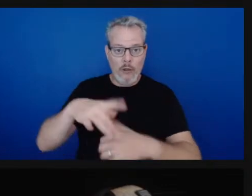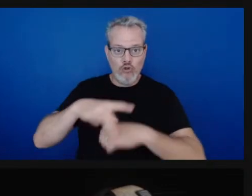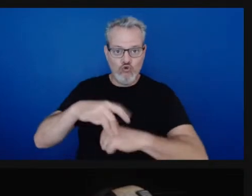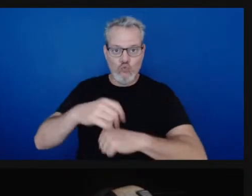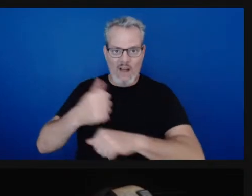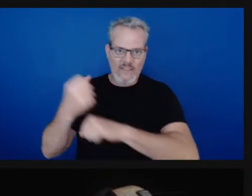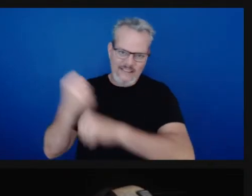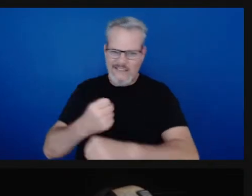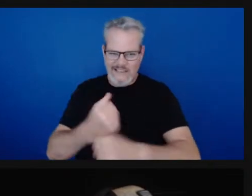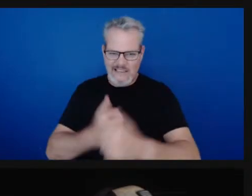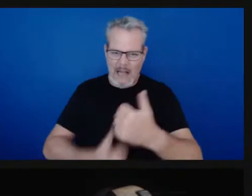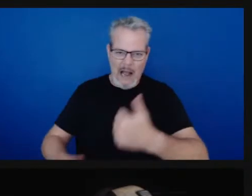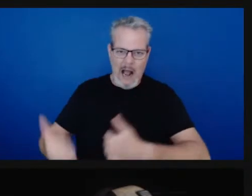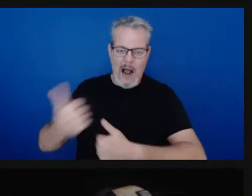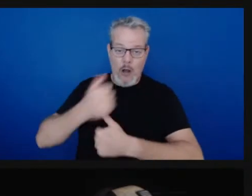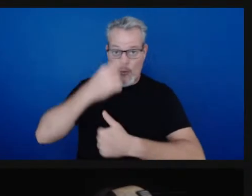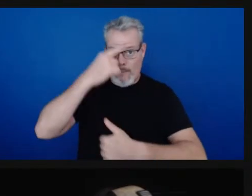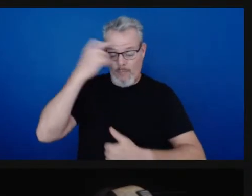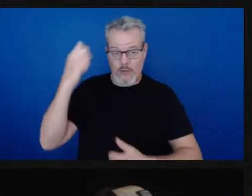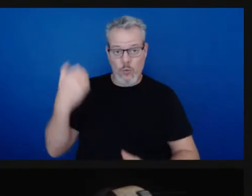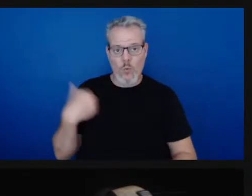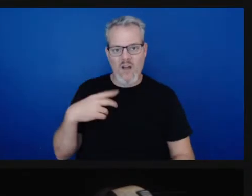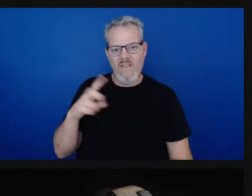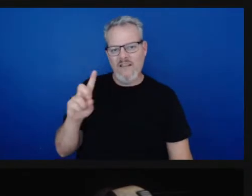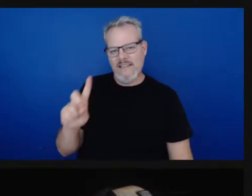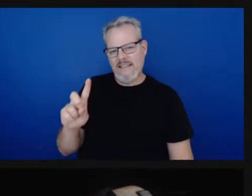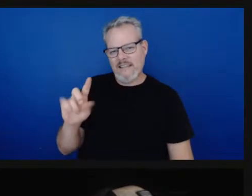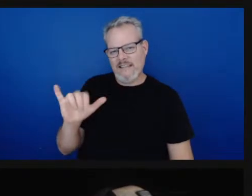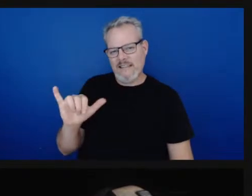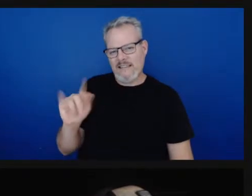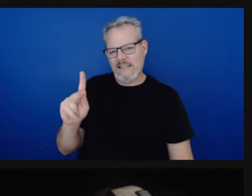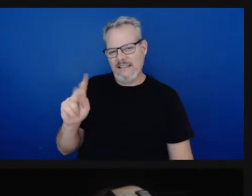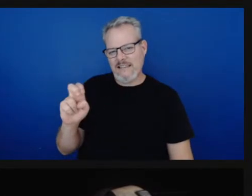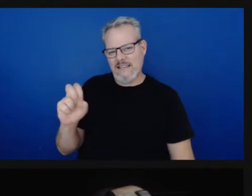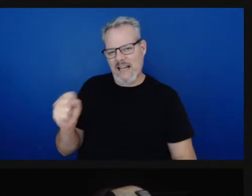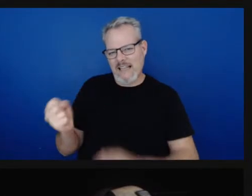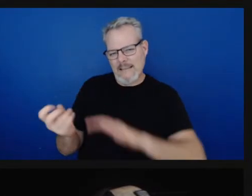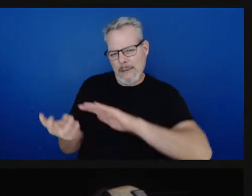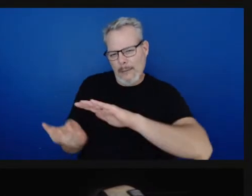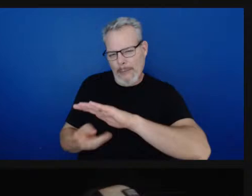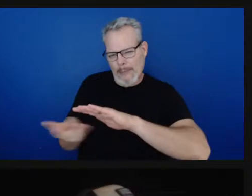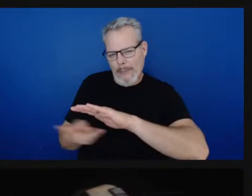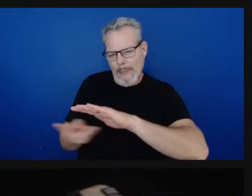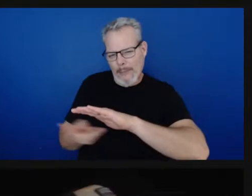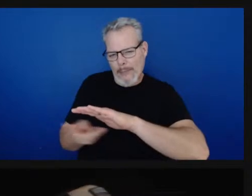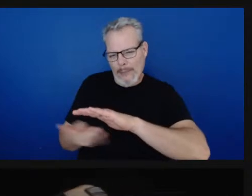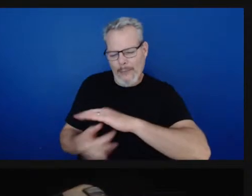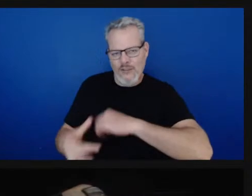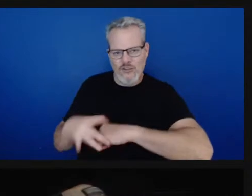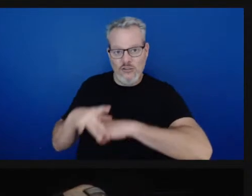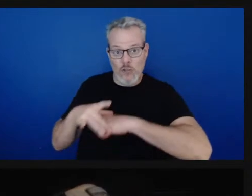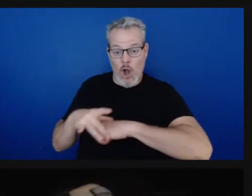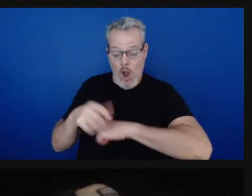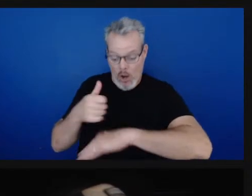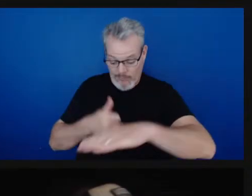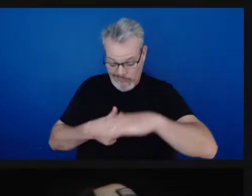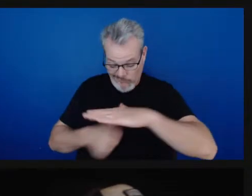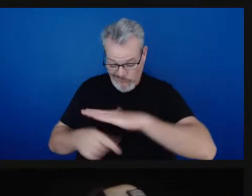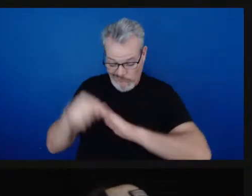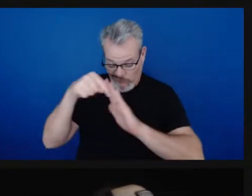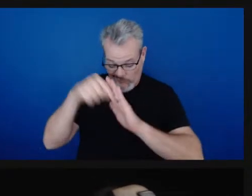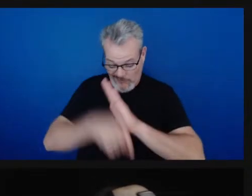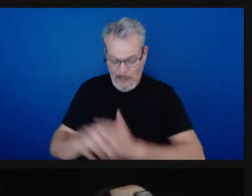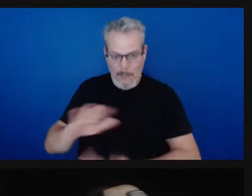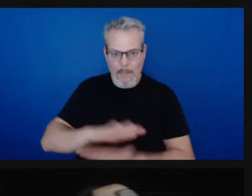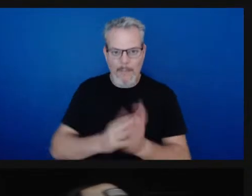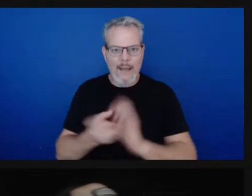dikes are injecting from the magma pathways and hardening underground deep enough to not form